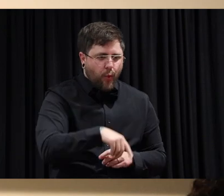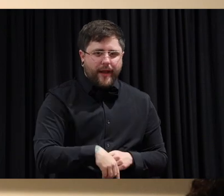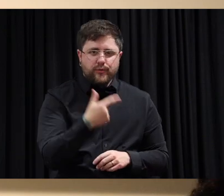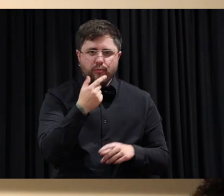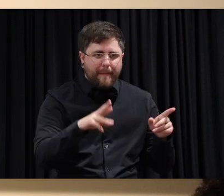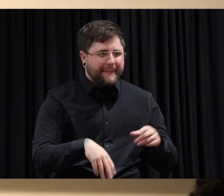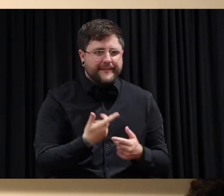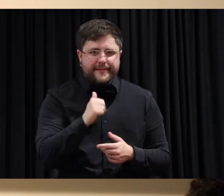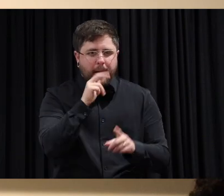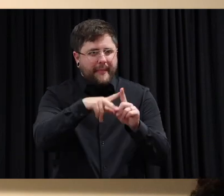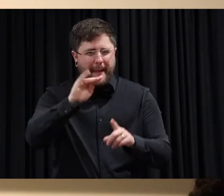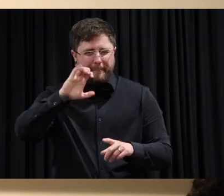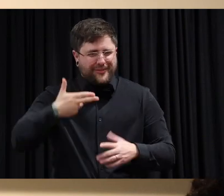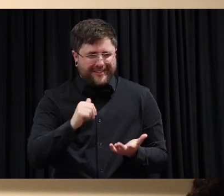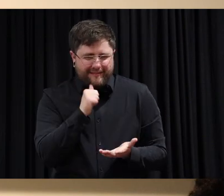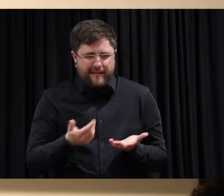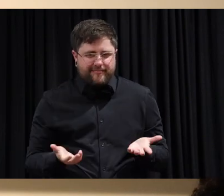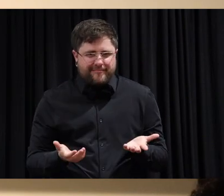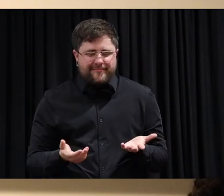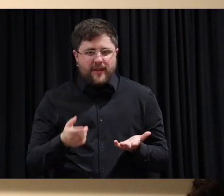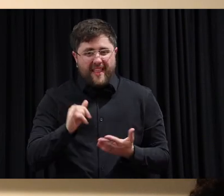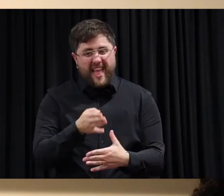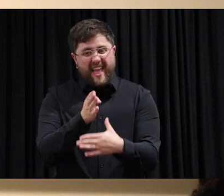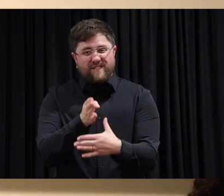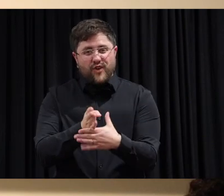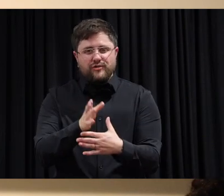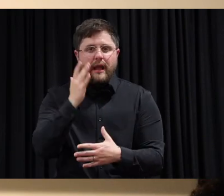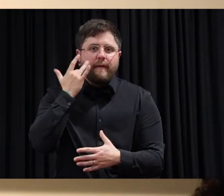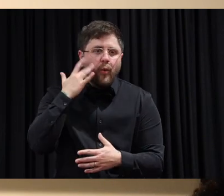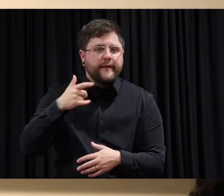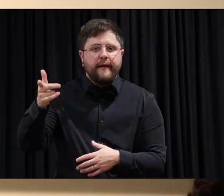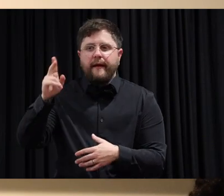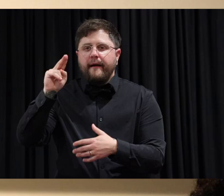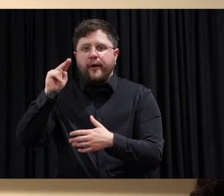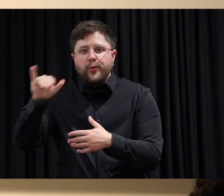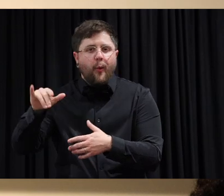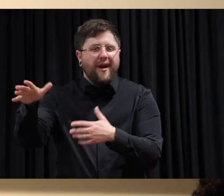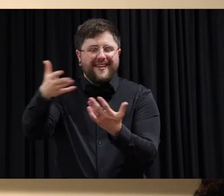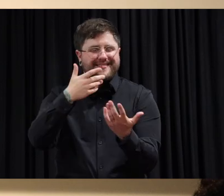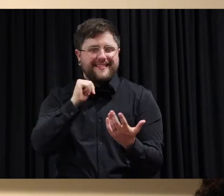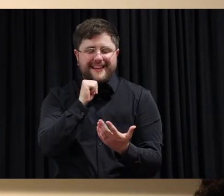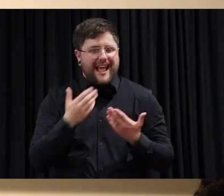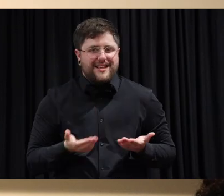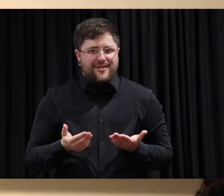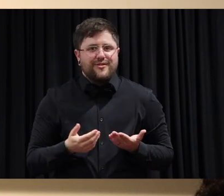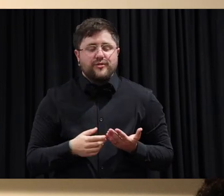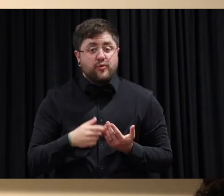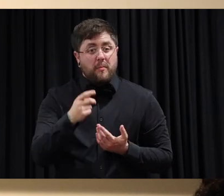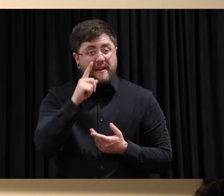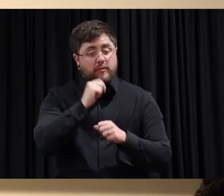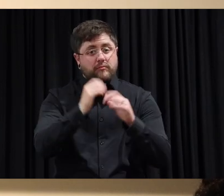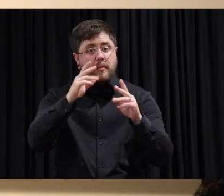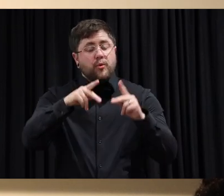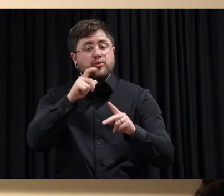Rapids. Those don't apply to Michigan, right? Because though you're averaging California, New York, and everywhere else into there. But you think about that buyer who comes in,